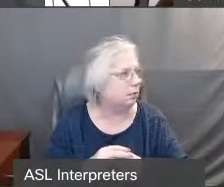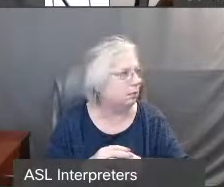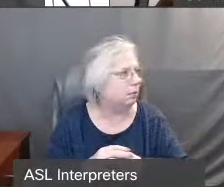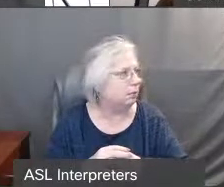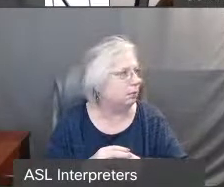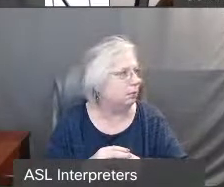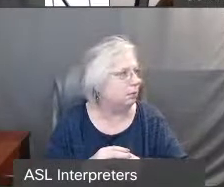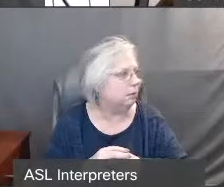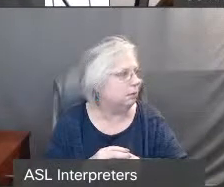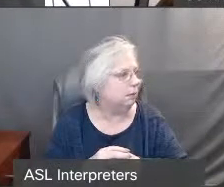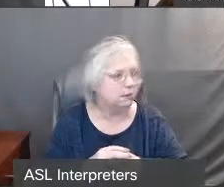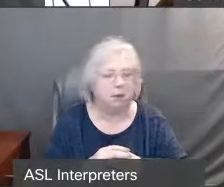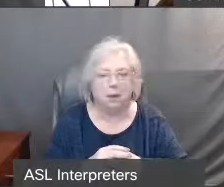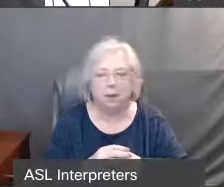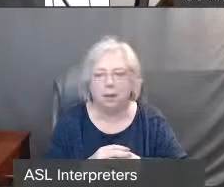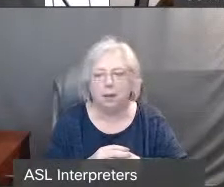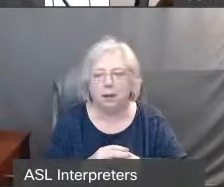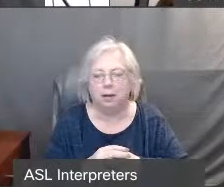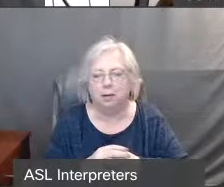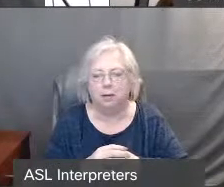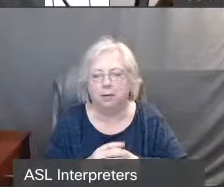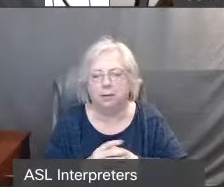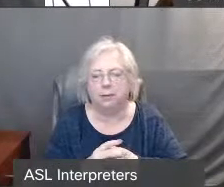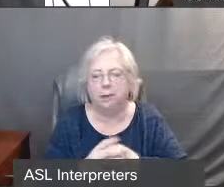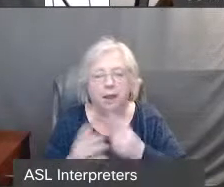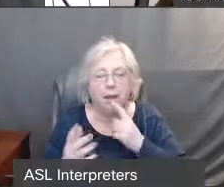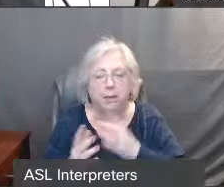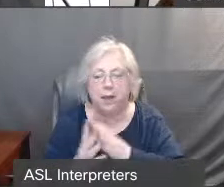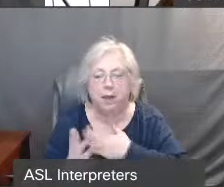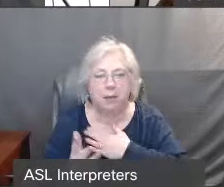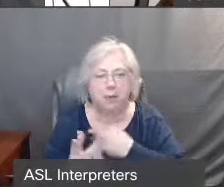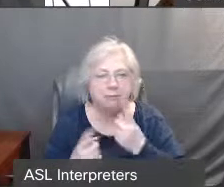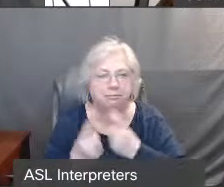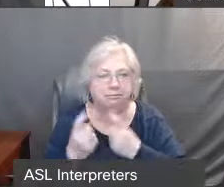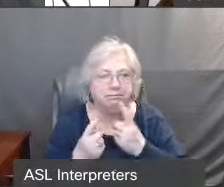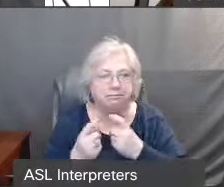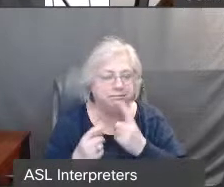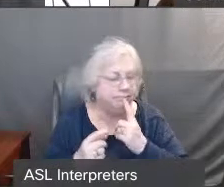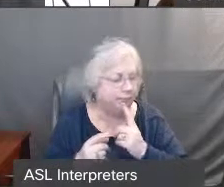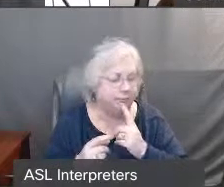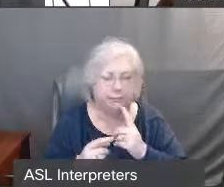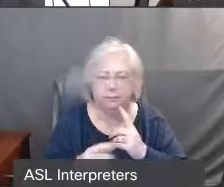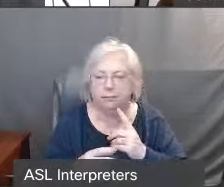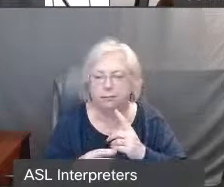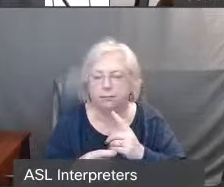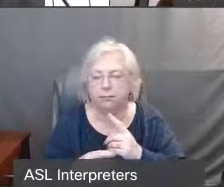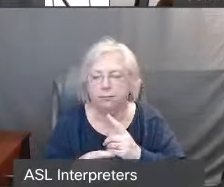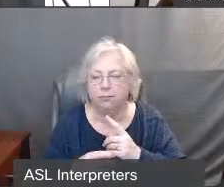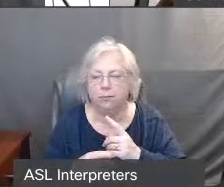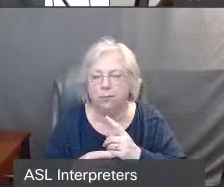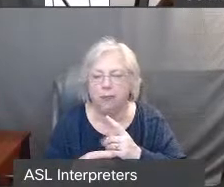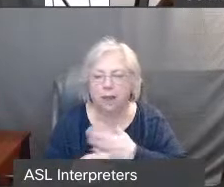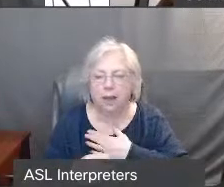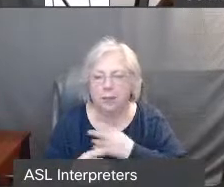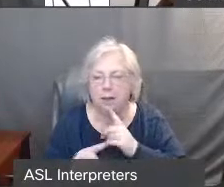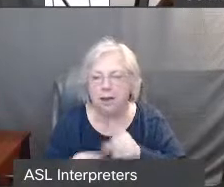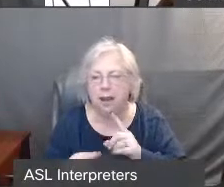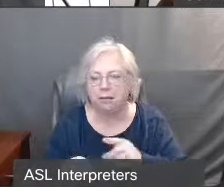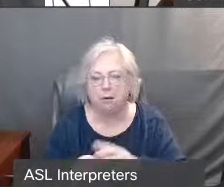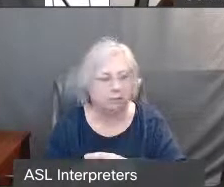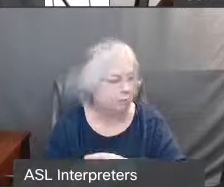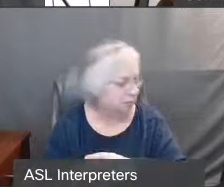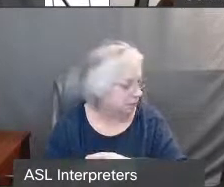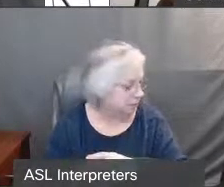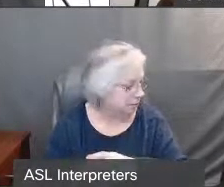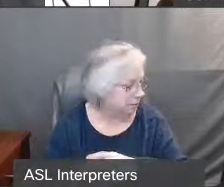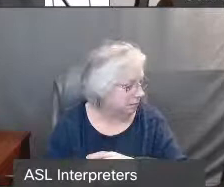Be happy to take questions and ask for your approval on this. We think we've gone as, you know, we've